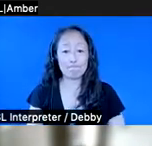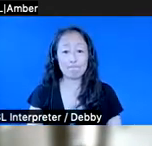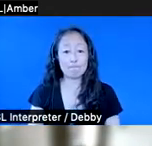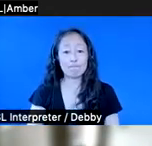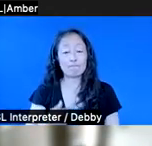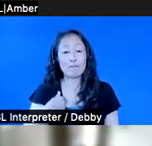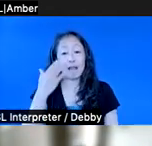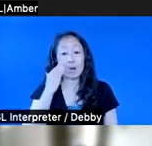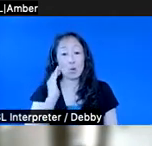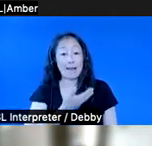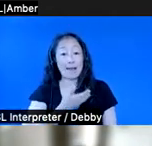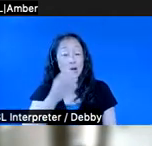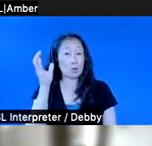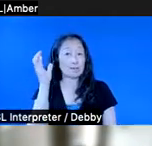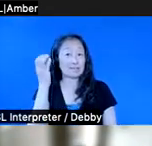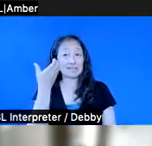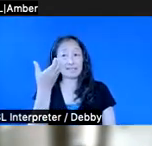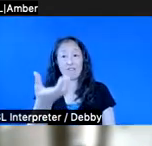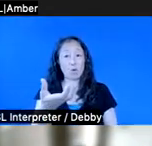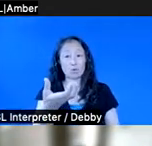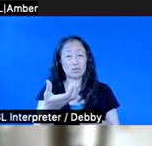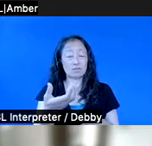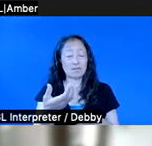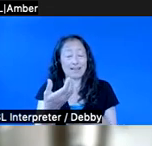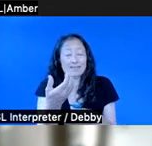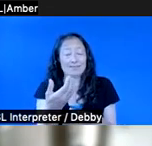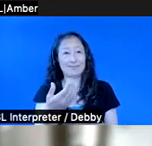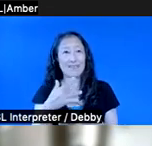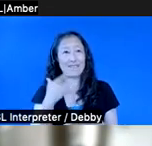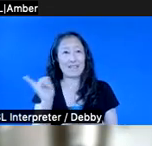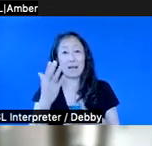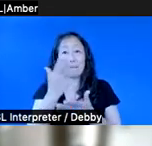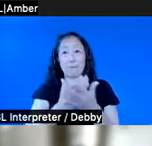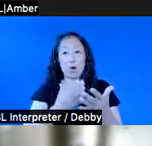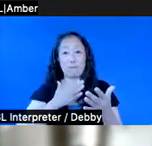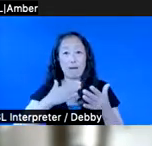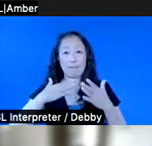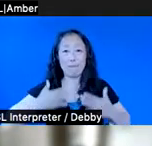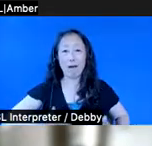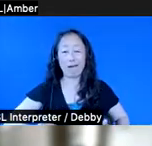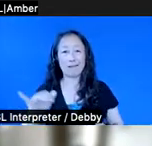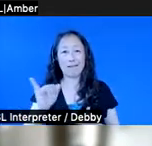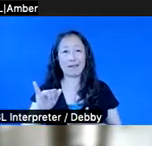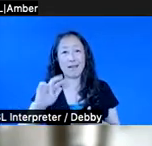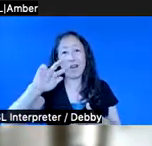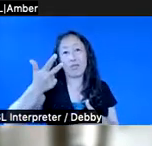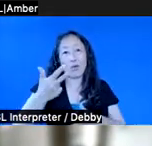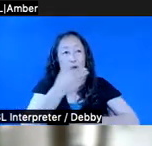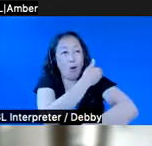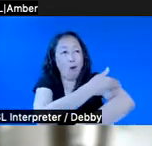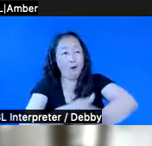cell phones are like attached to us. It's like another appendage. It's like my other arm, right? Our cell phones.